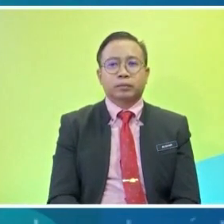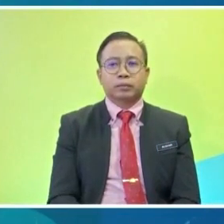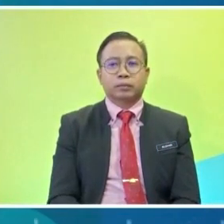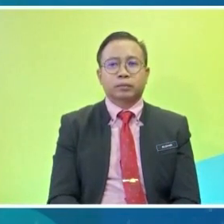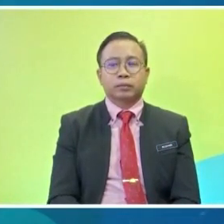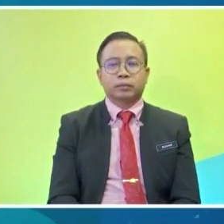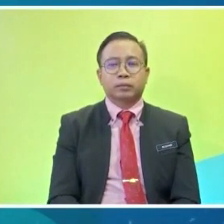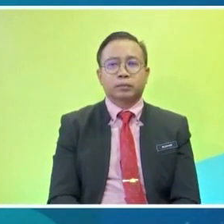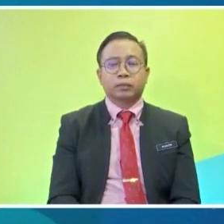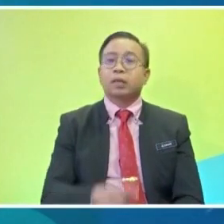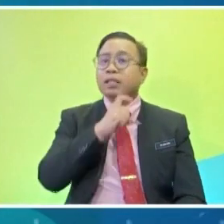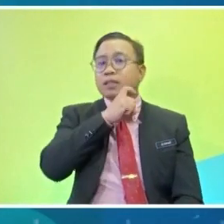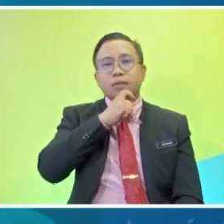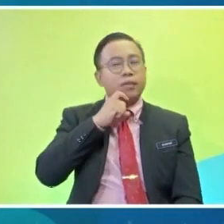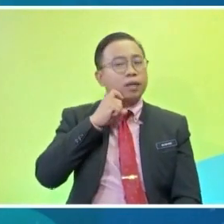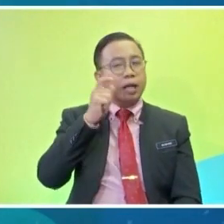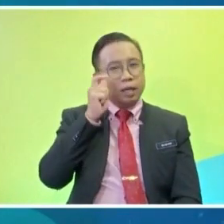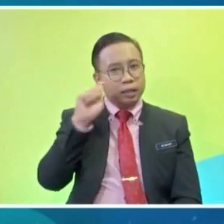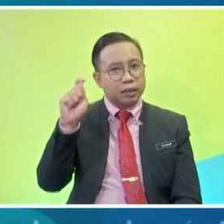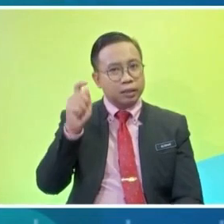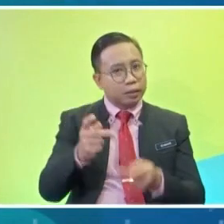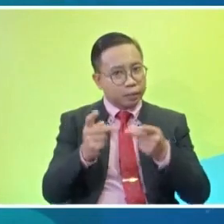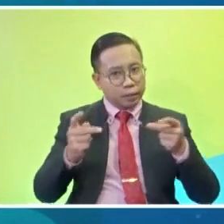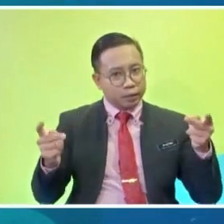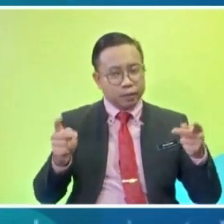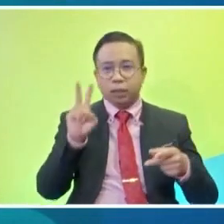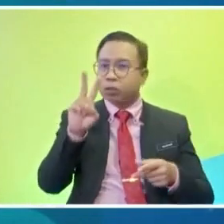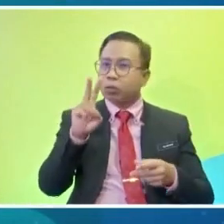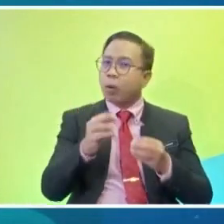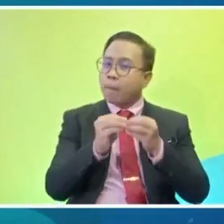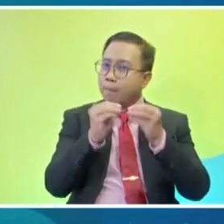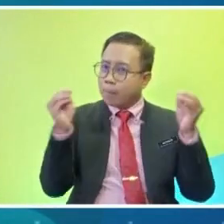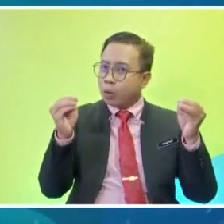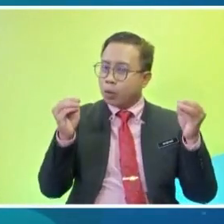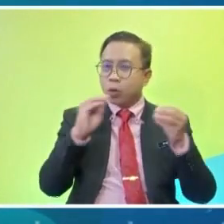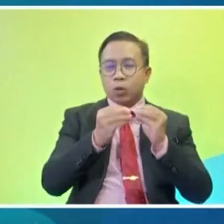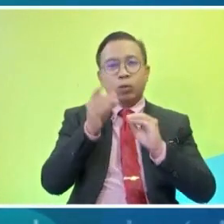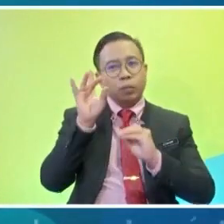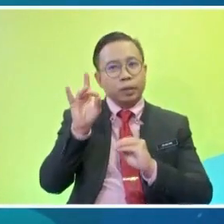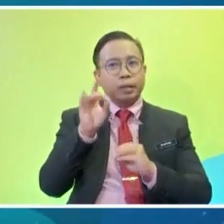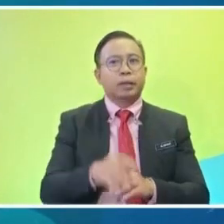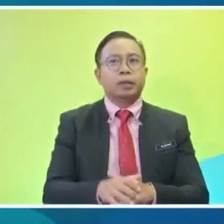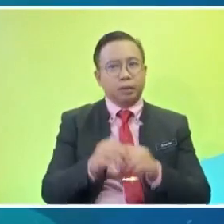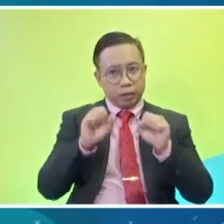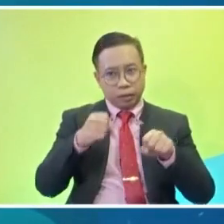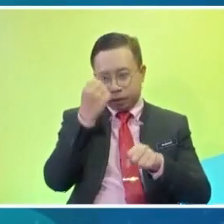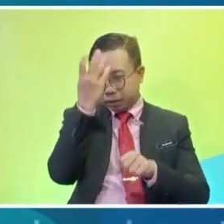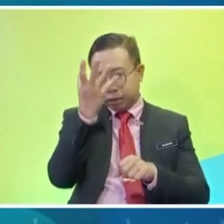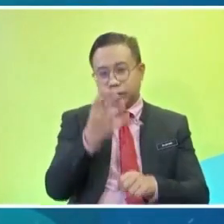Dry the pasta. Yes, you dry the pasta, and we've got two more. What is number eight? Anselm, maybe can you tell